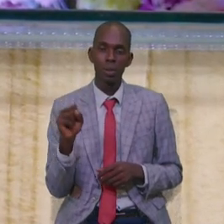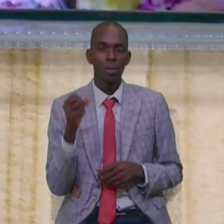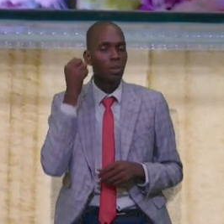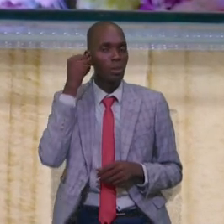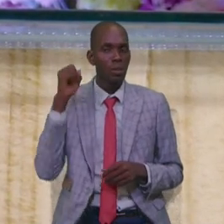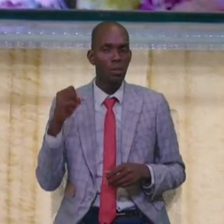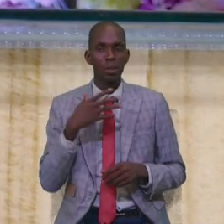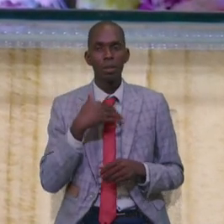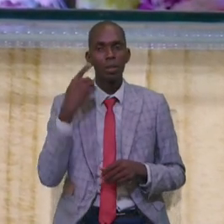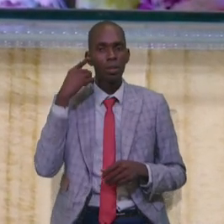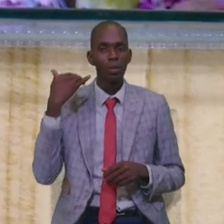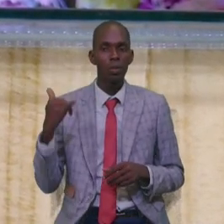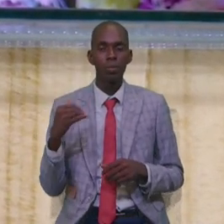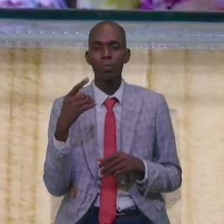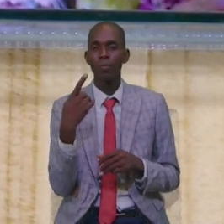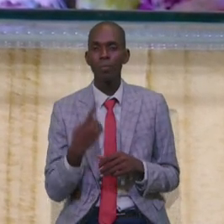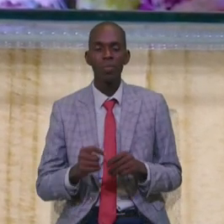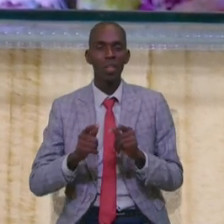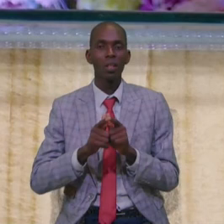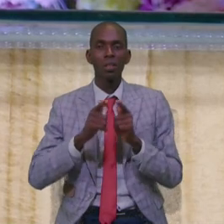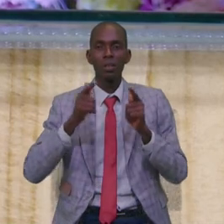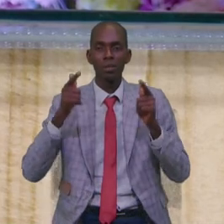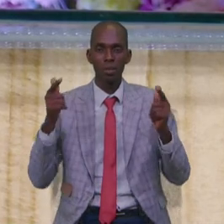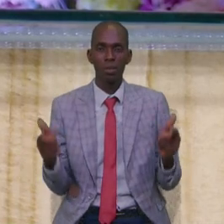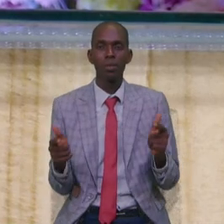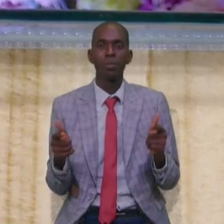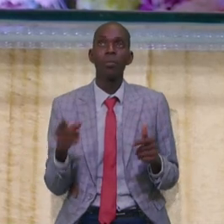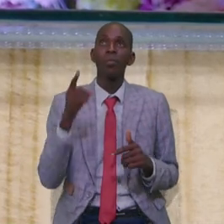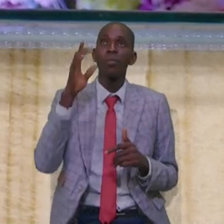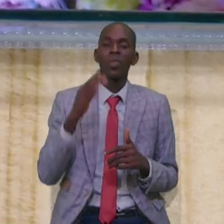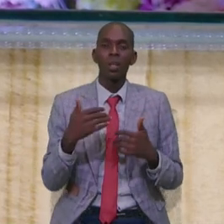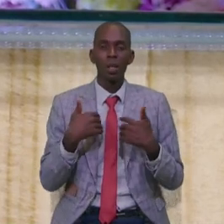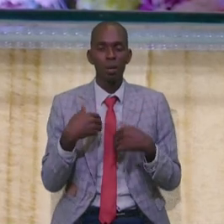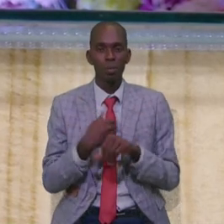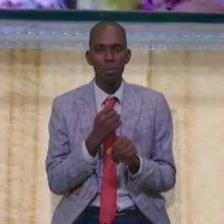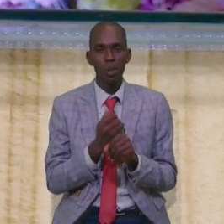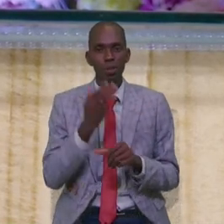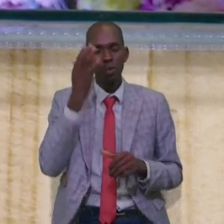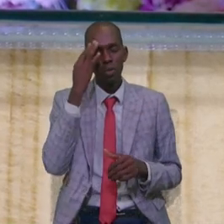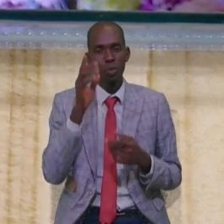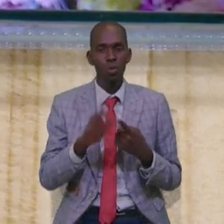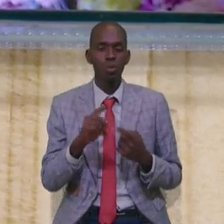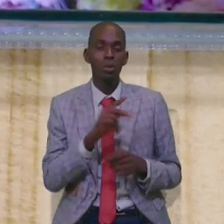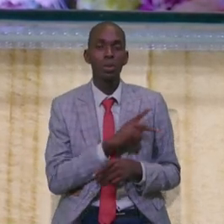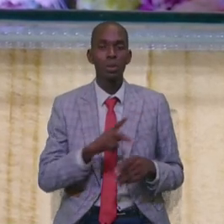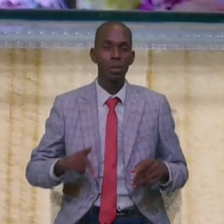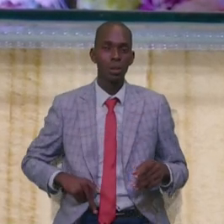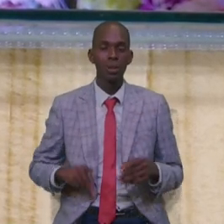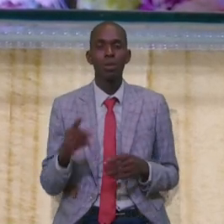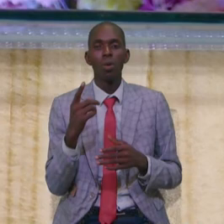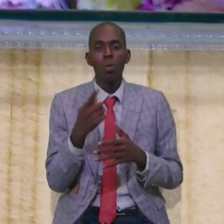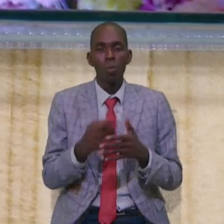gold, the great God has made known unto the king what